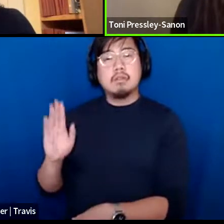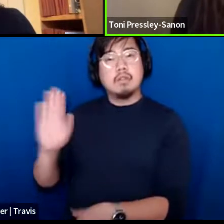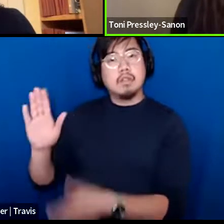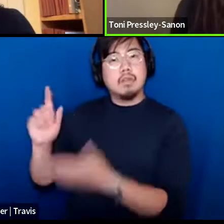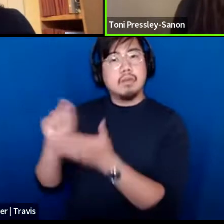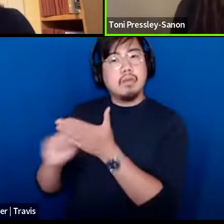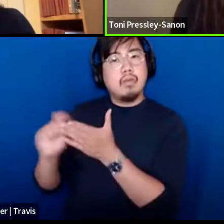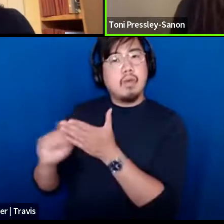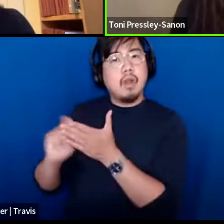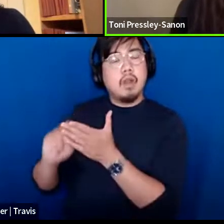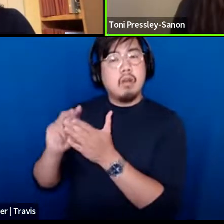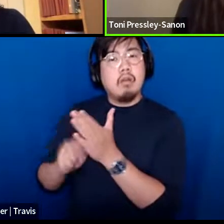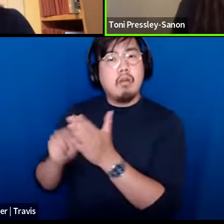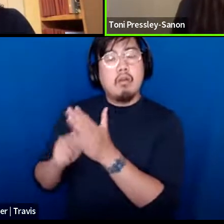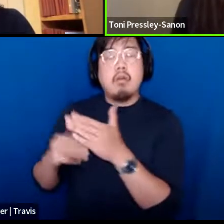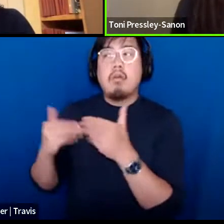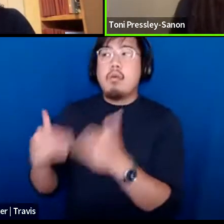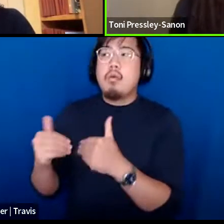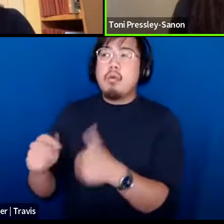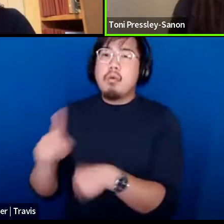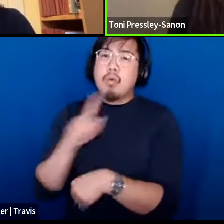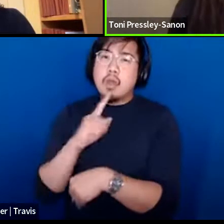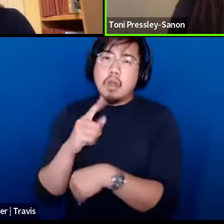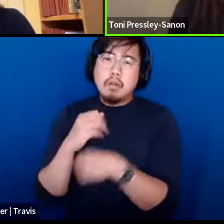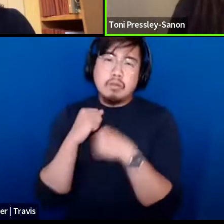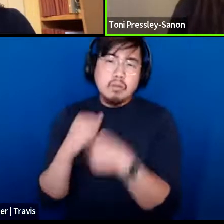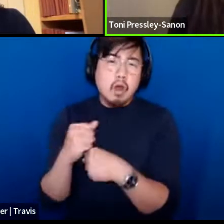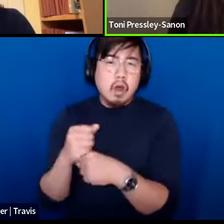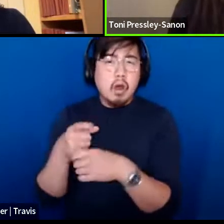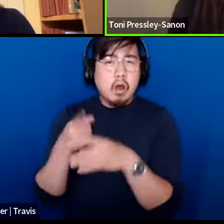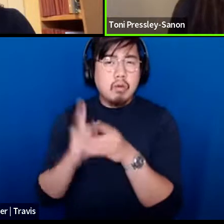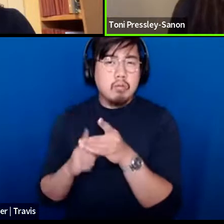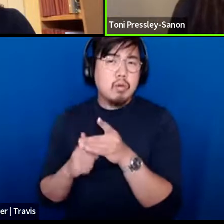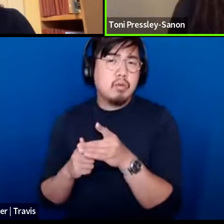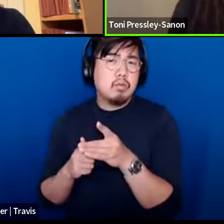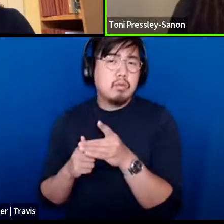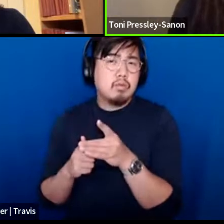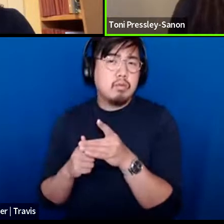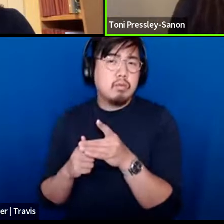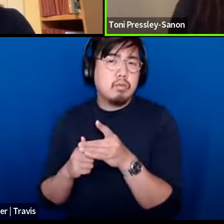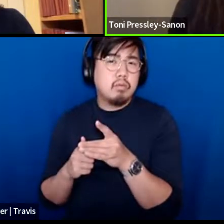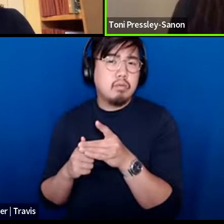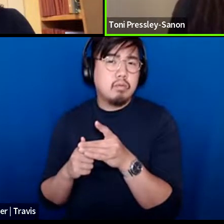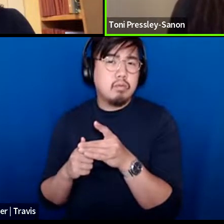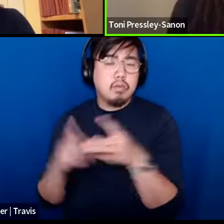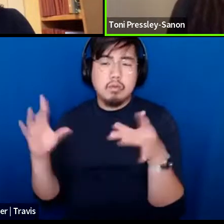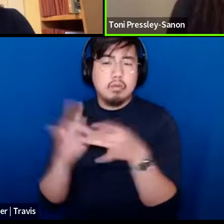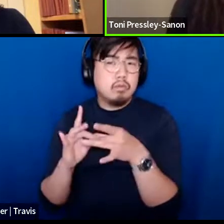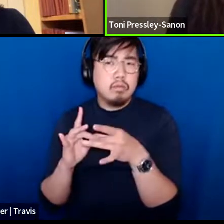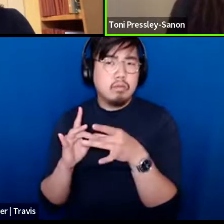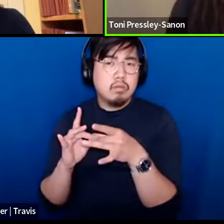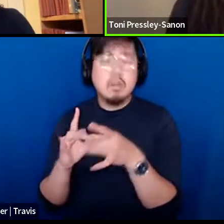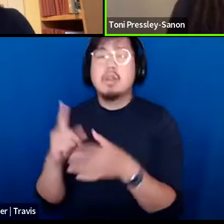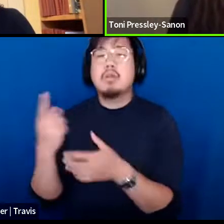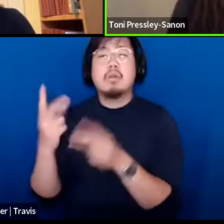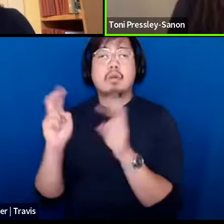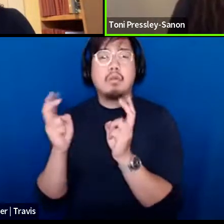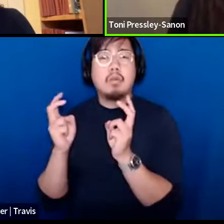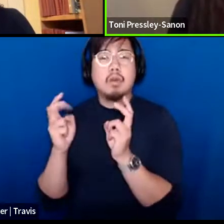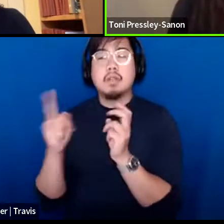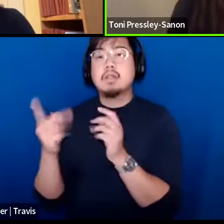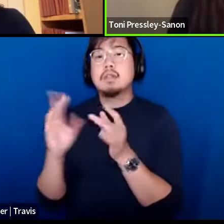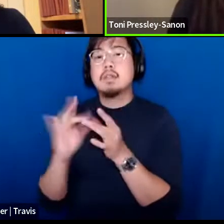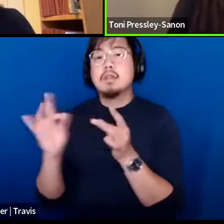this orientation. One of my favorite sayings quotes by him is something about the importance